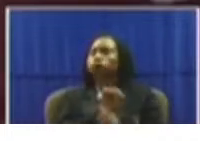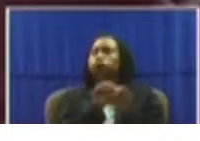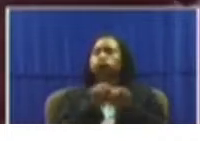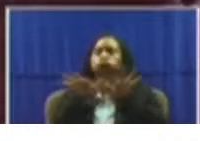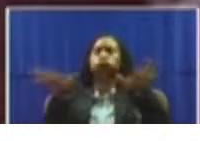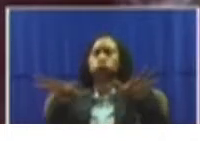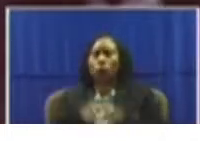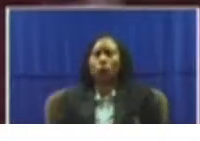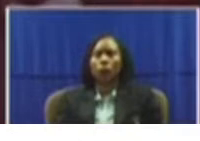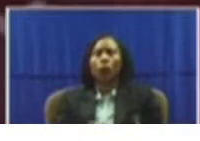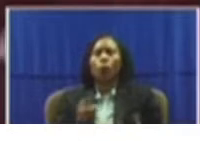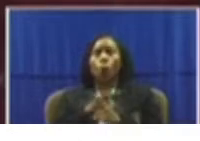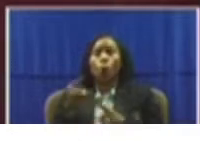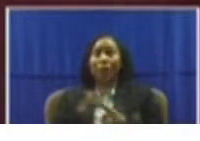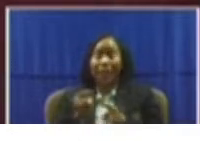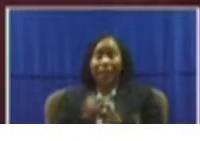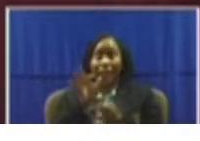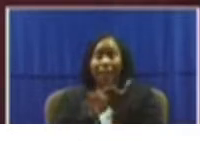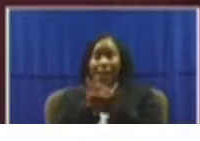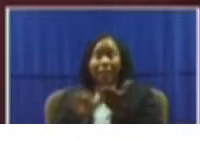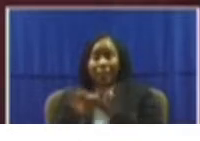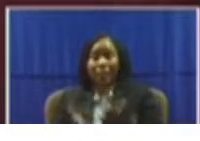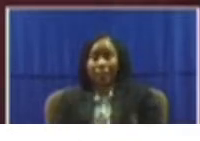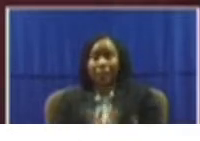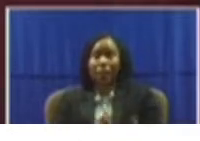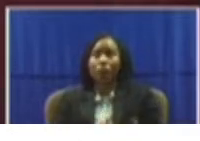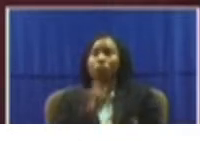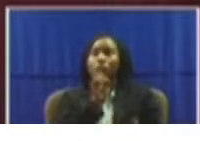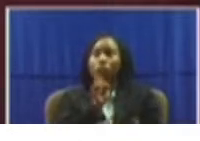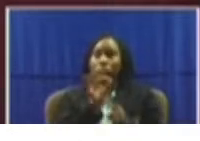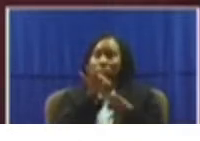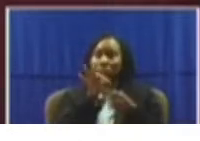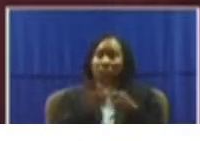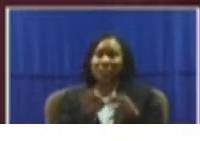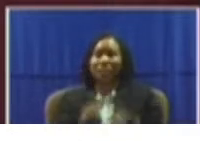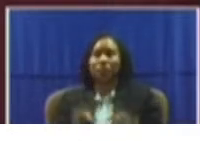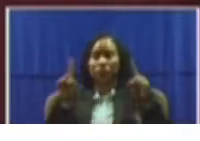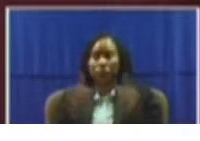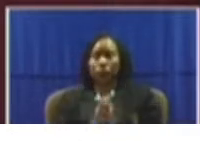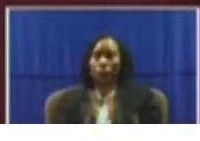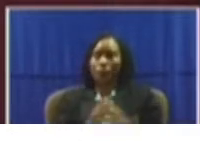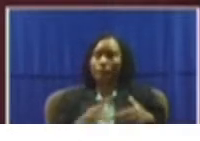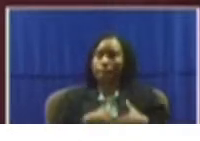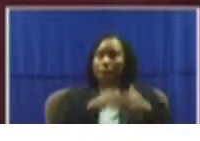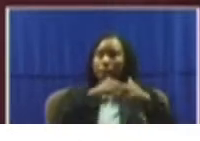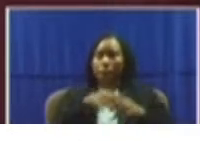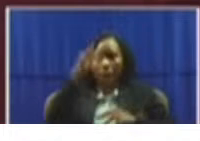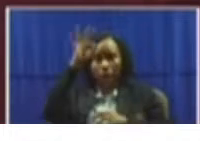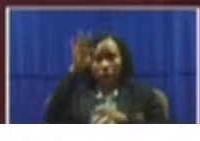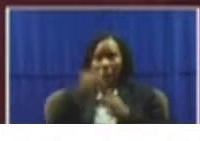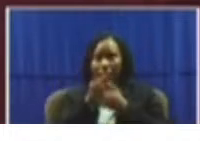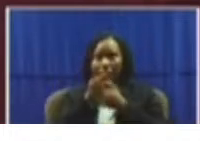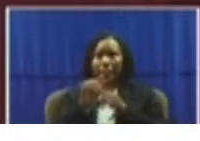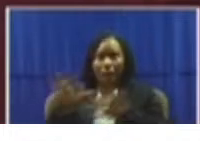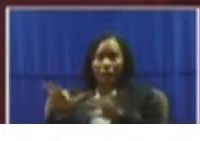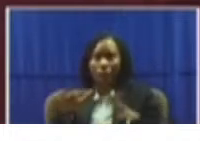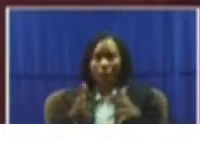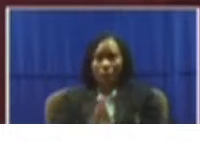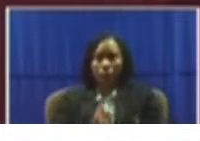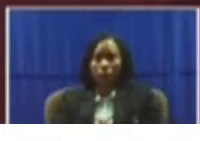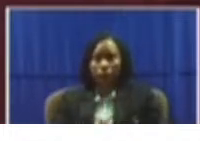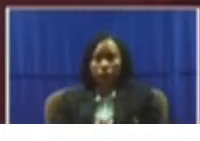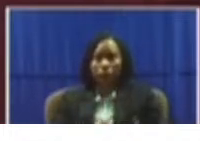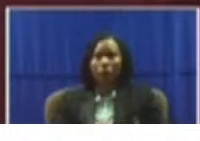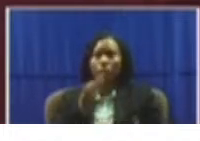very complicated set of formula to set up the governments that they lead. And the proposers of